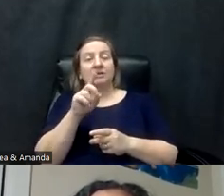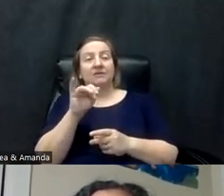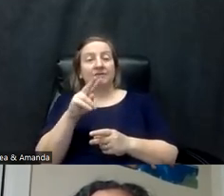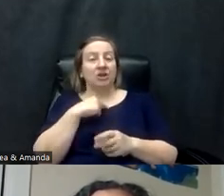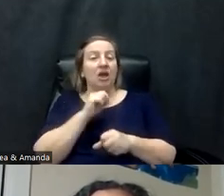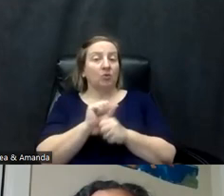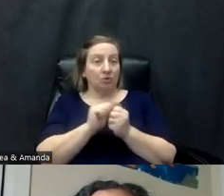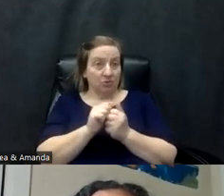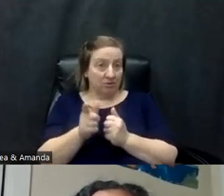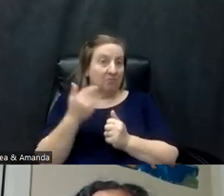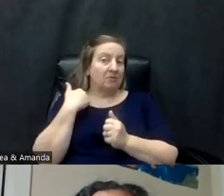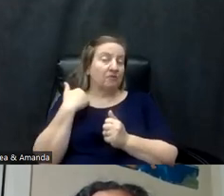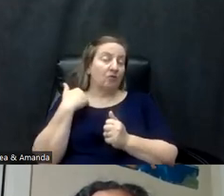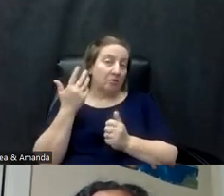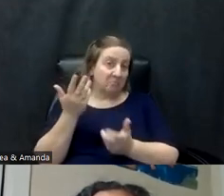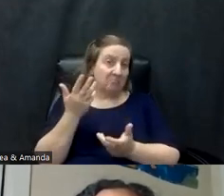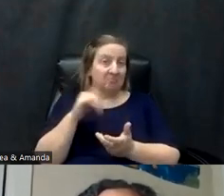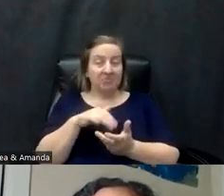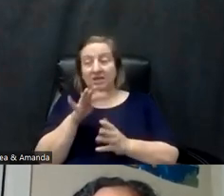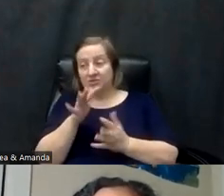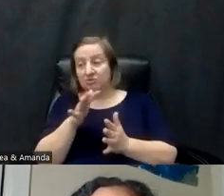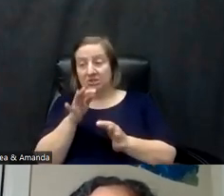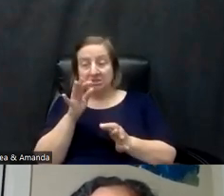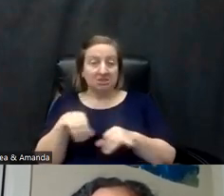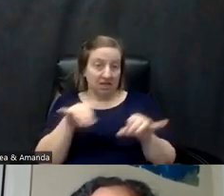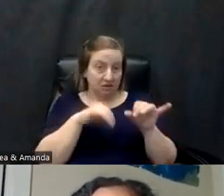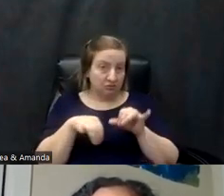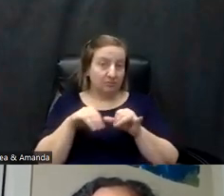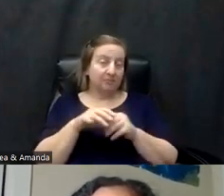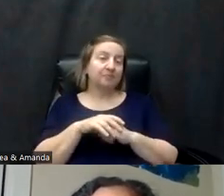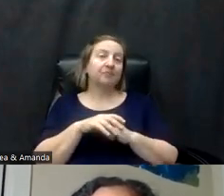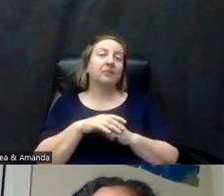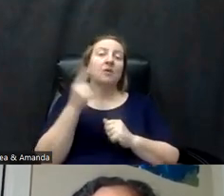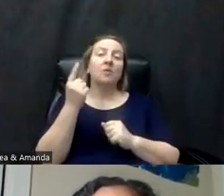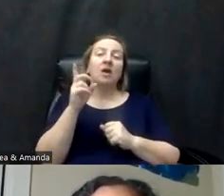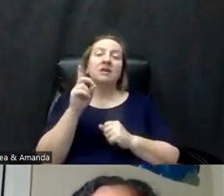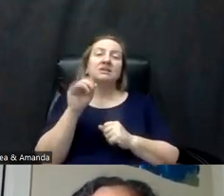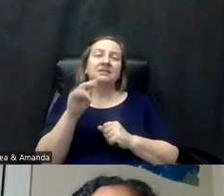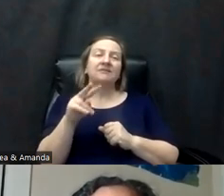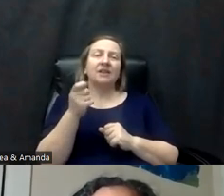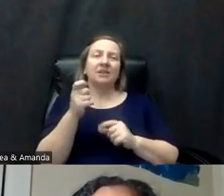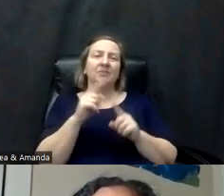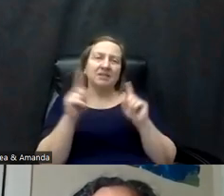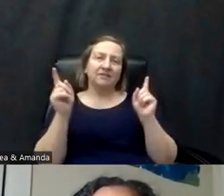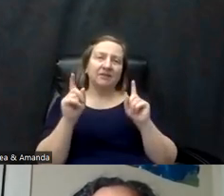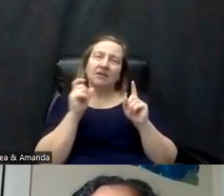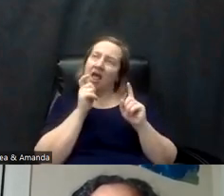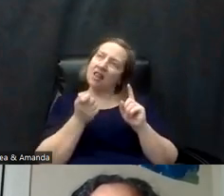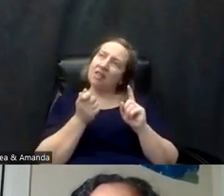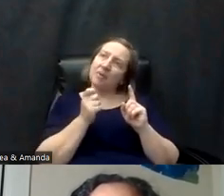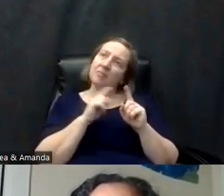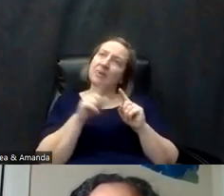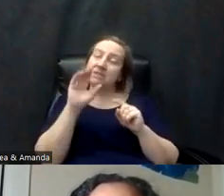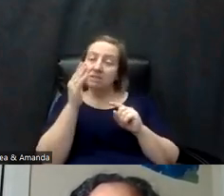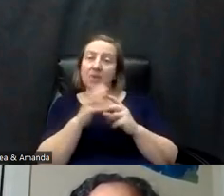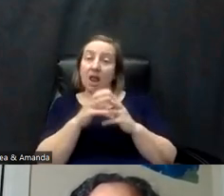And, that's pretty standard. The one division that's a little bit different, well, not a little bit different, that seems